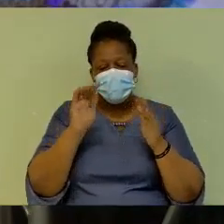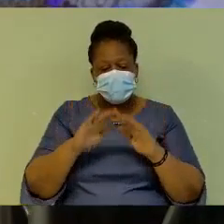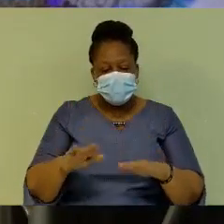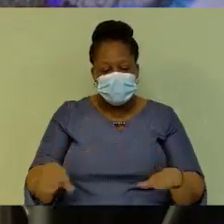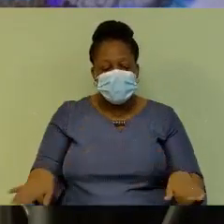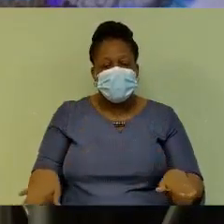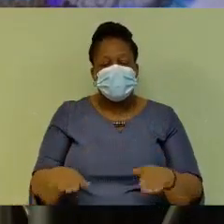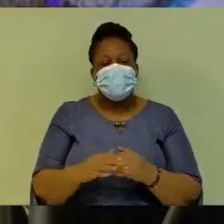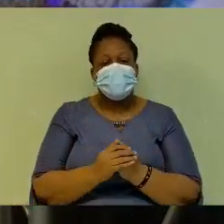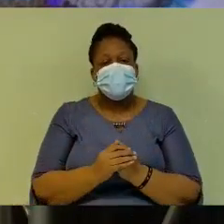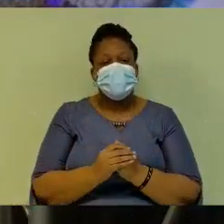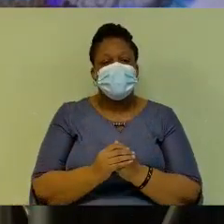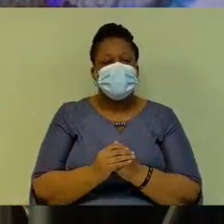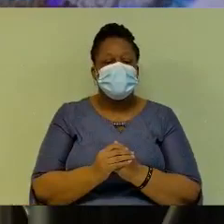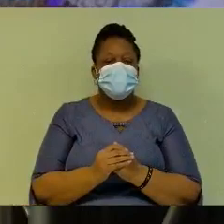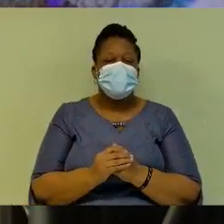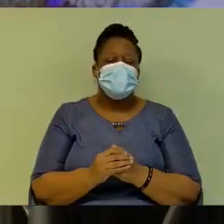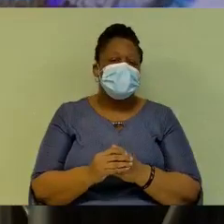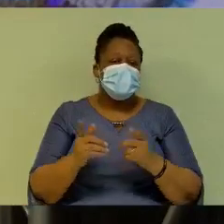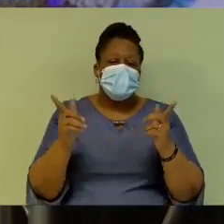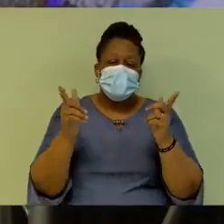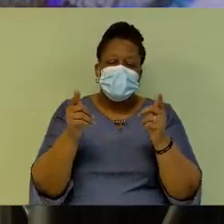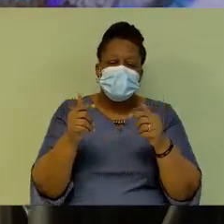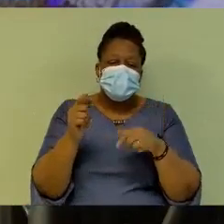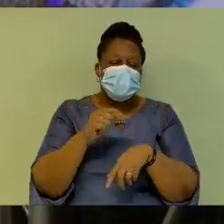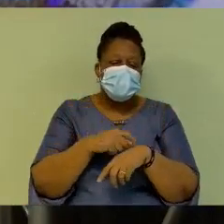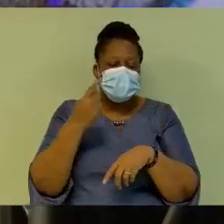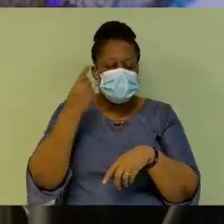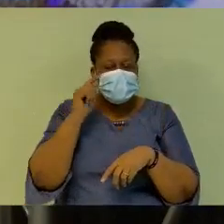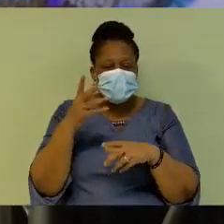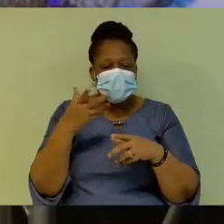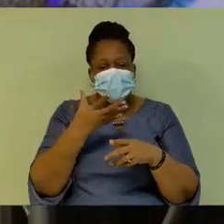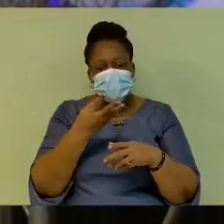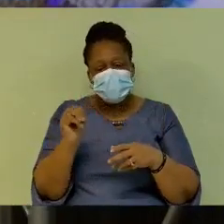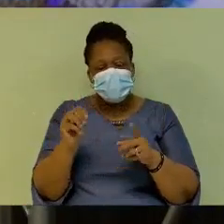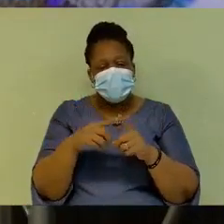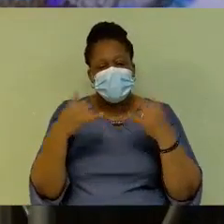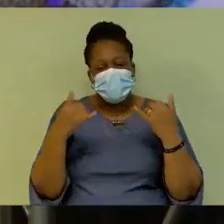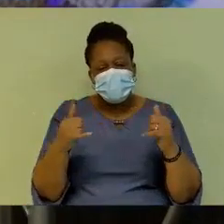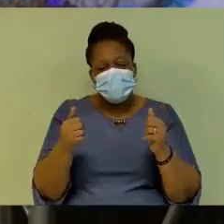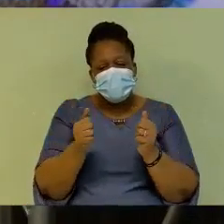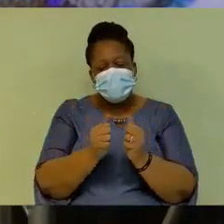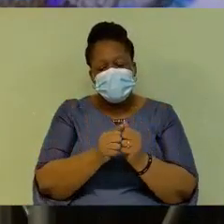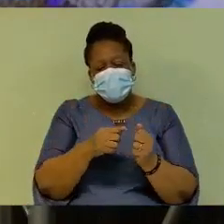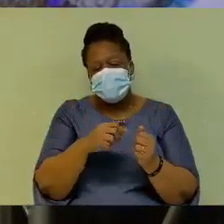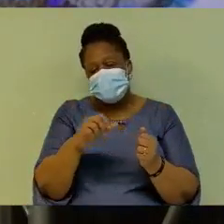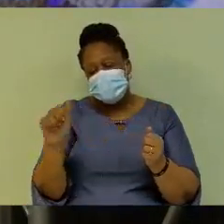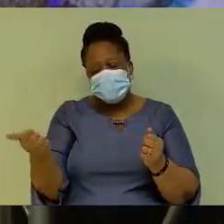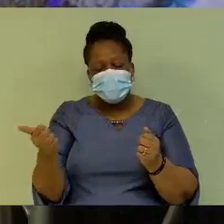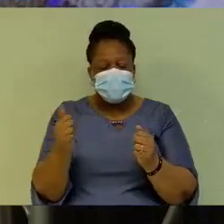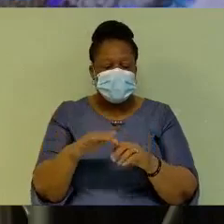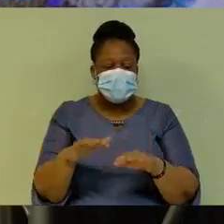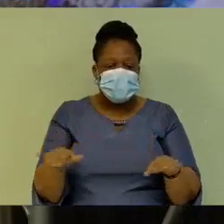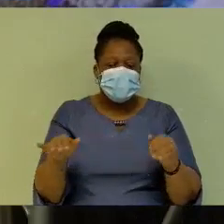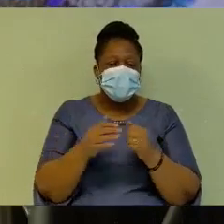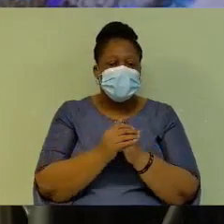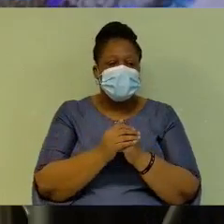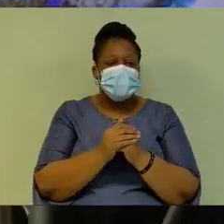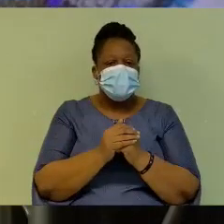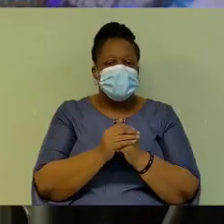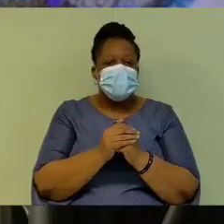to be limited opportunity to socialize for a long time. The leadership of the Explorers Youth Clubs came up with the idea